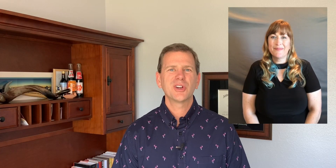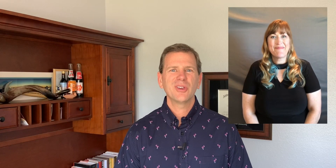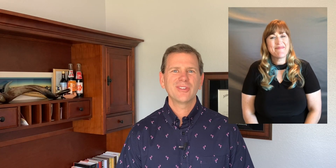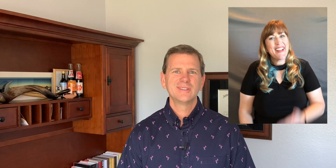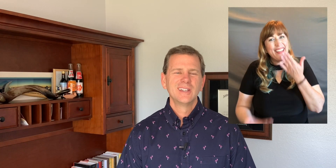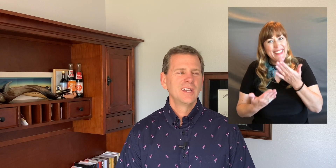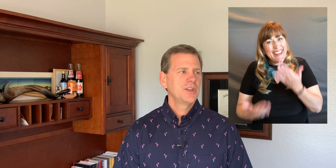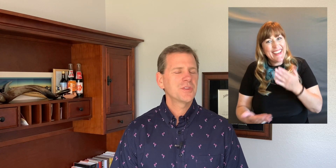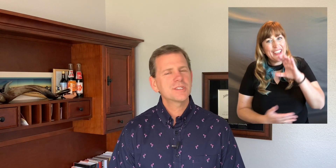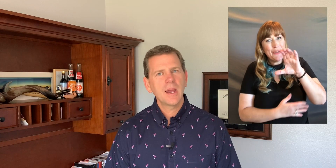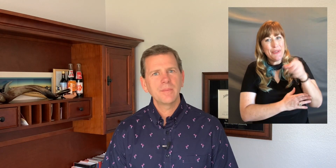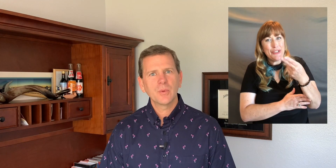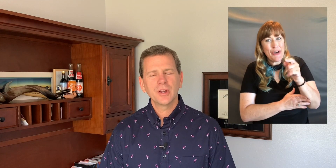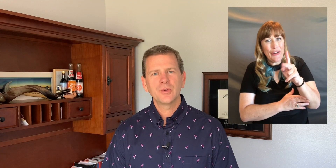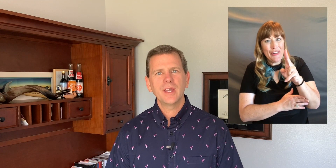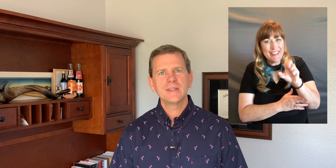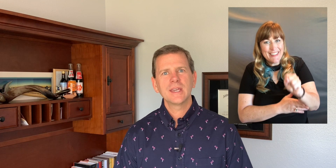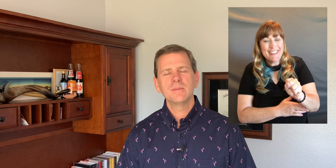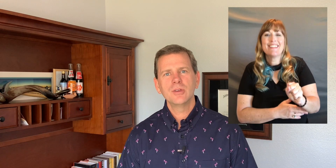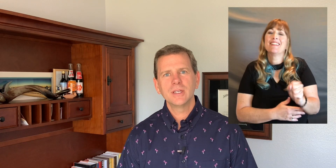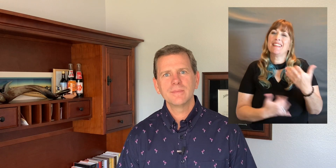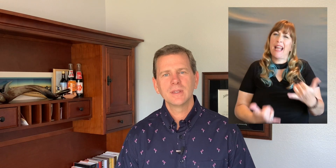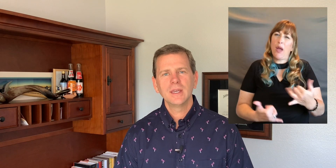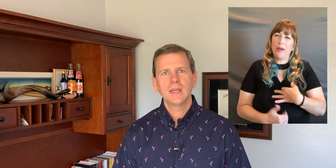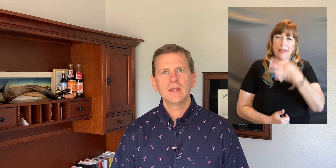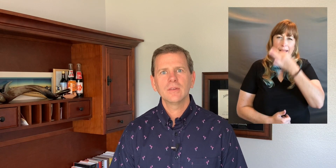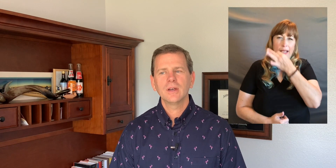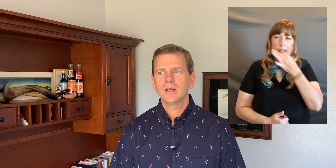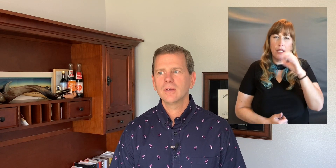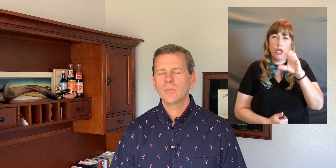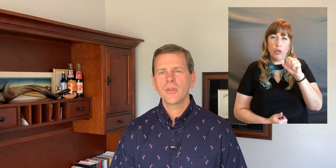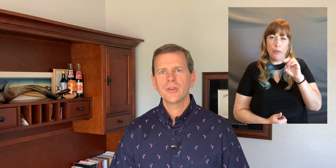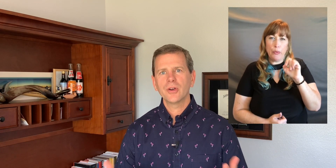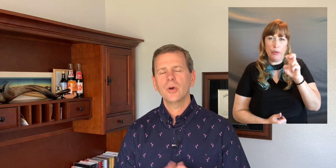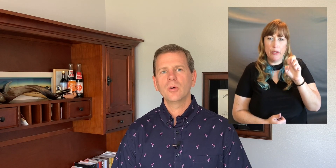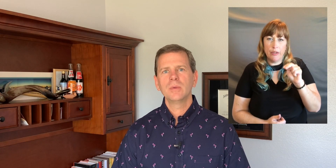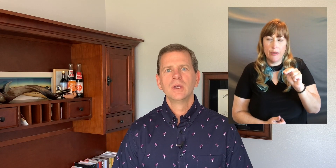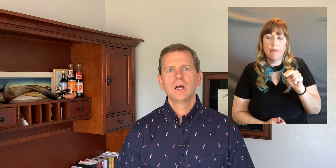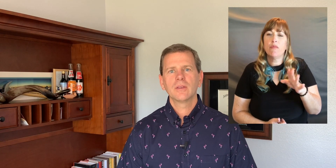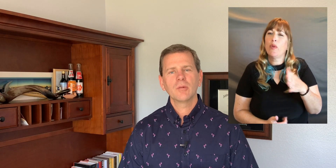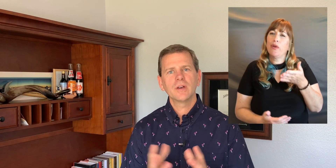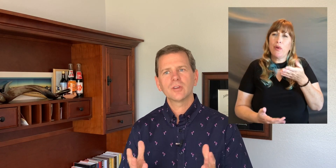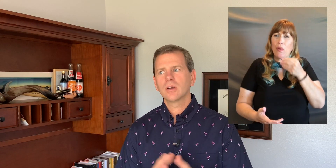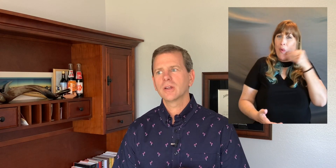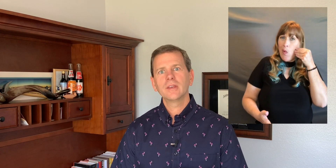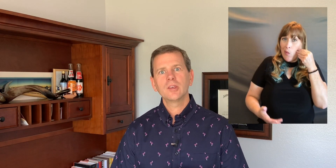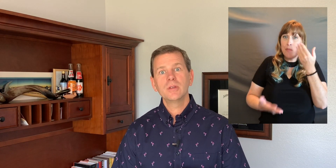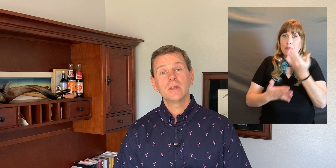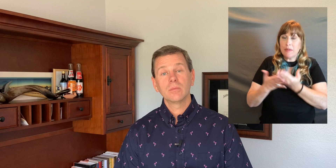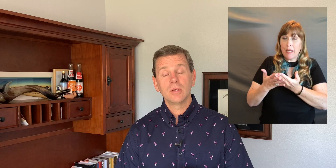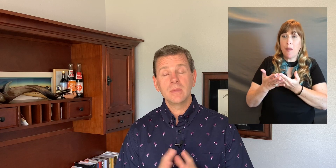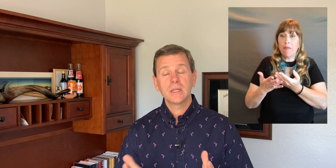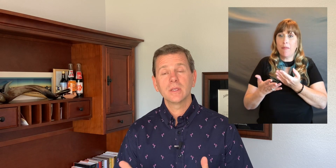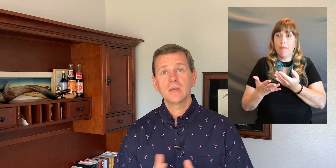Thank you, Charles. You know, at this time, we're going to go ahead and take communion. And whether you're at home, some of us are going to take